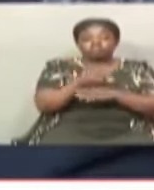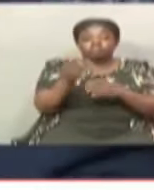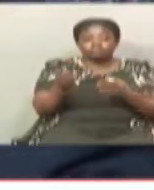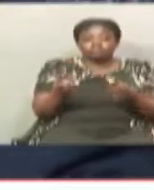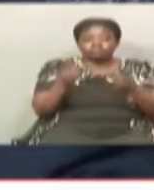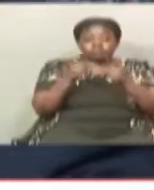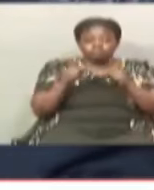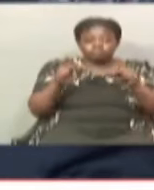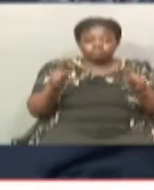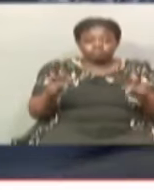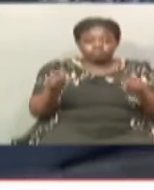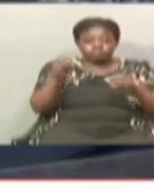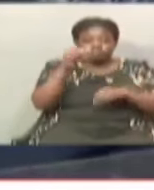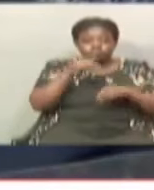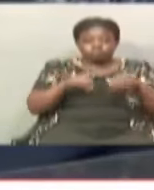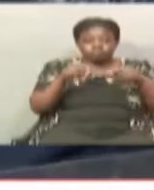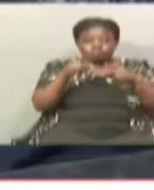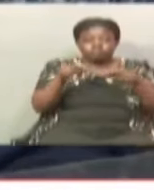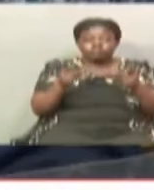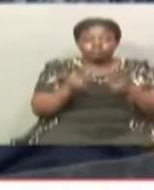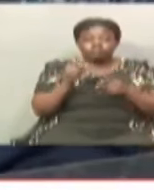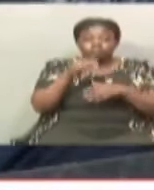okuddamu okumulonda mu kifo kino. No,